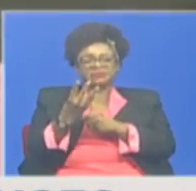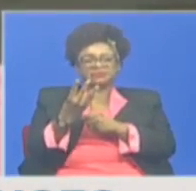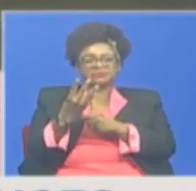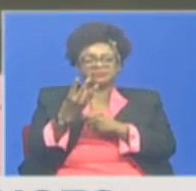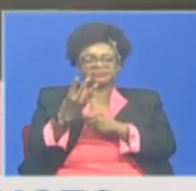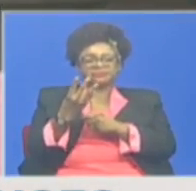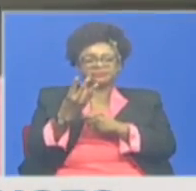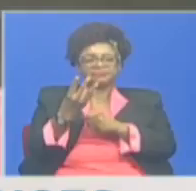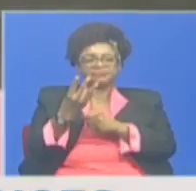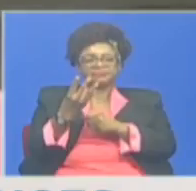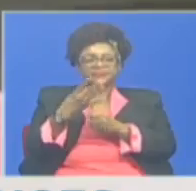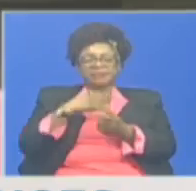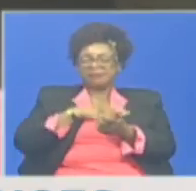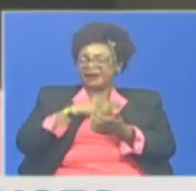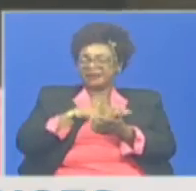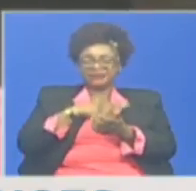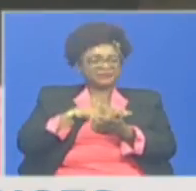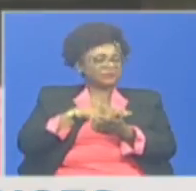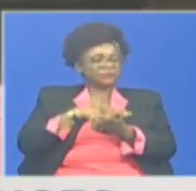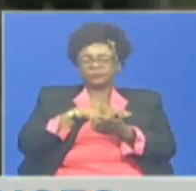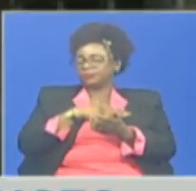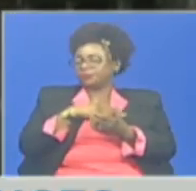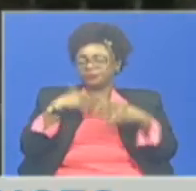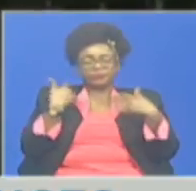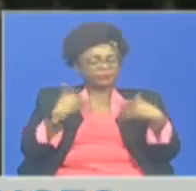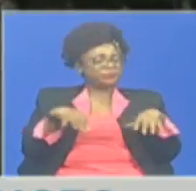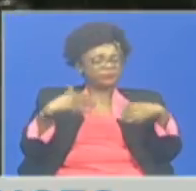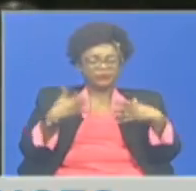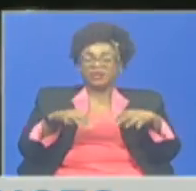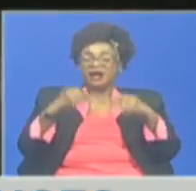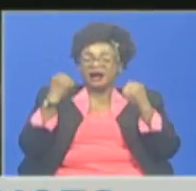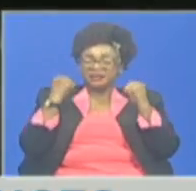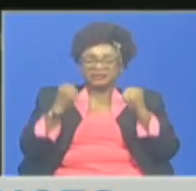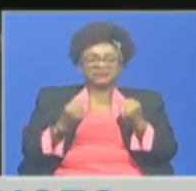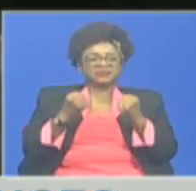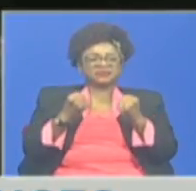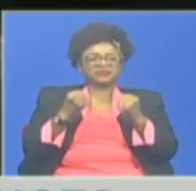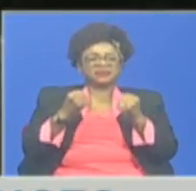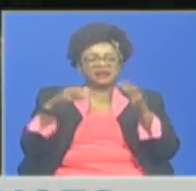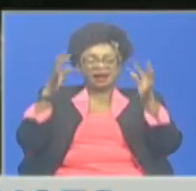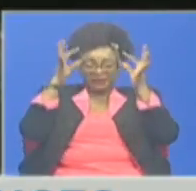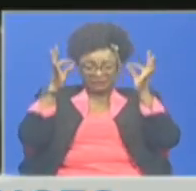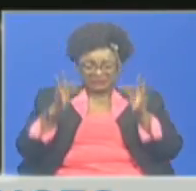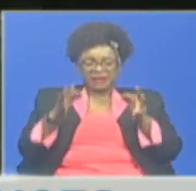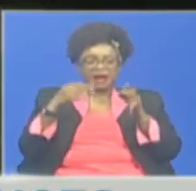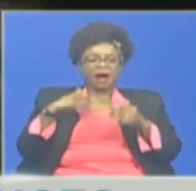Day, but mine was full of drama, I guess. And I decided, you know what, I'm going straight to hospital.